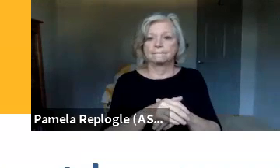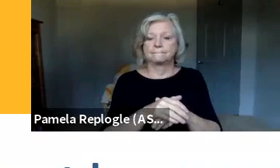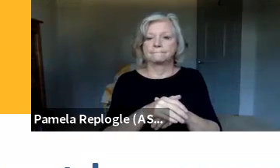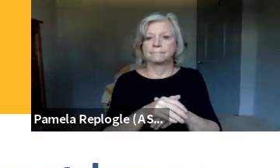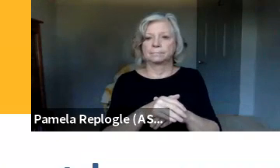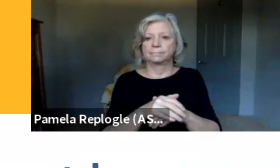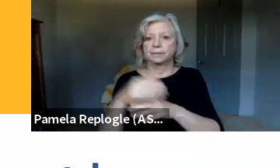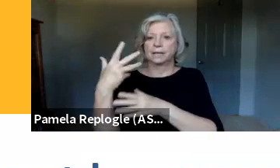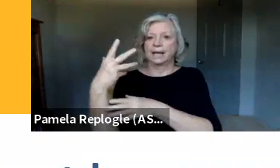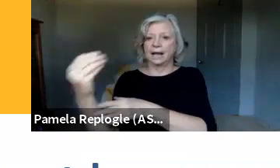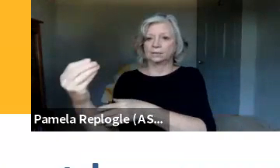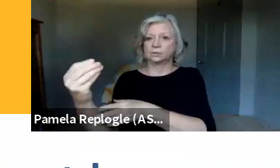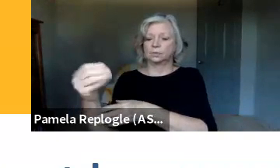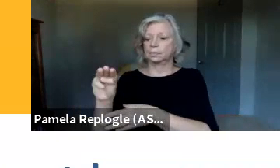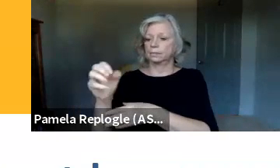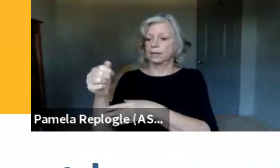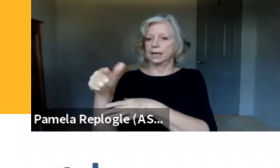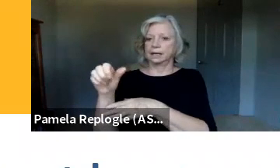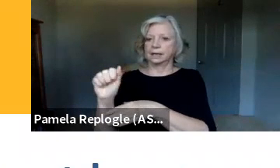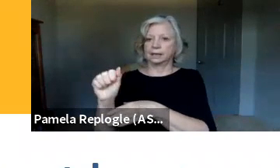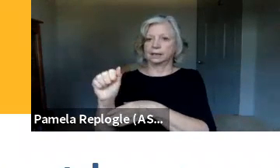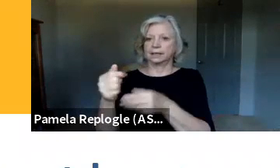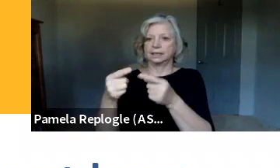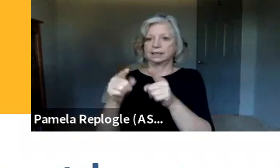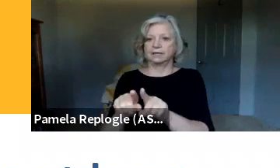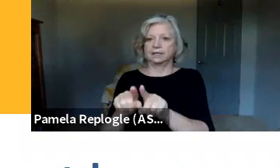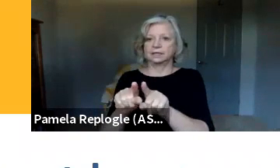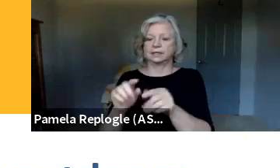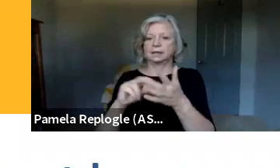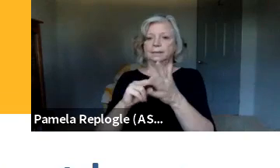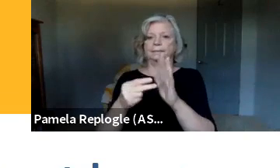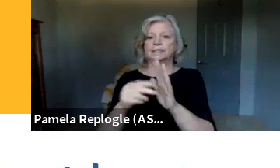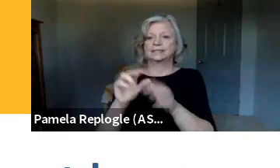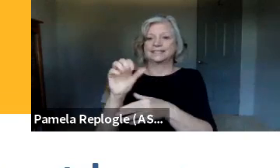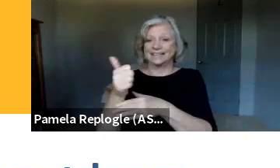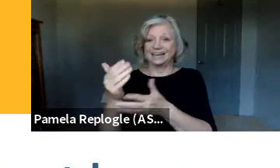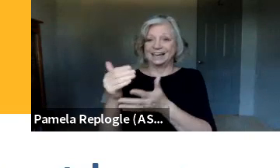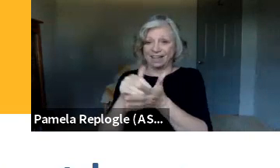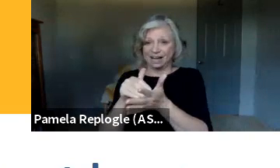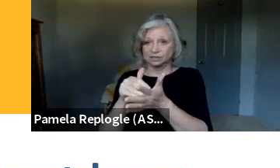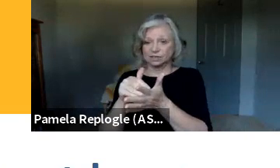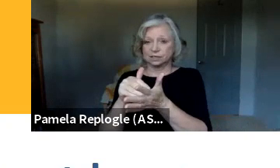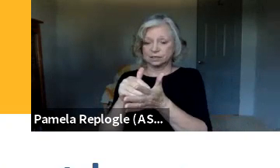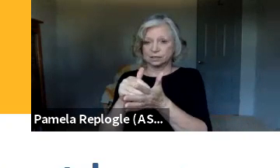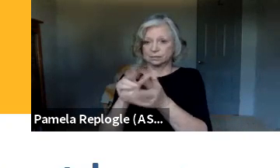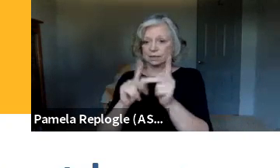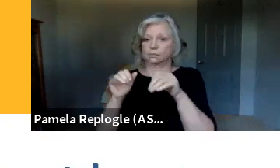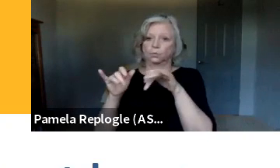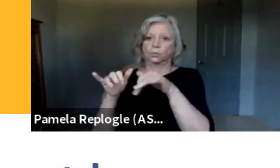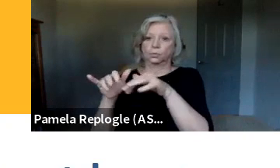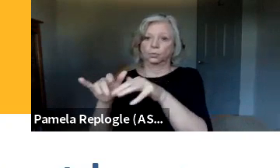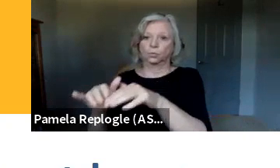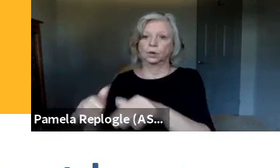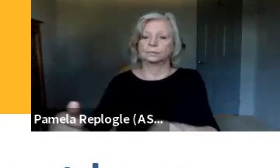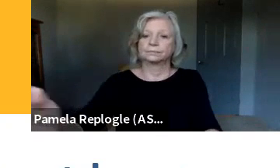An outdoor mega event is an event with 10,000 or more attendees.